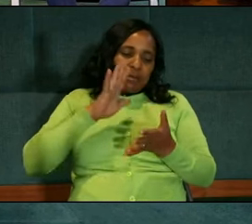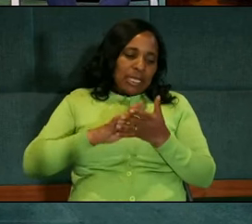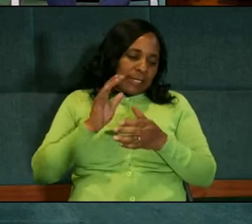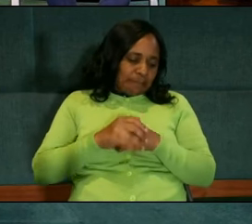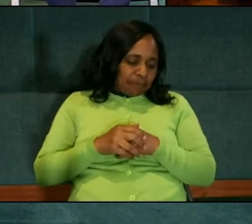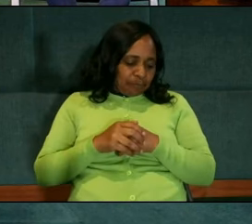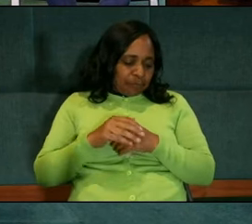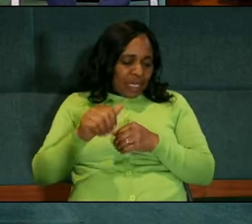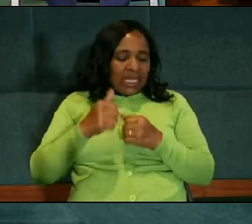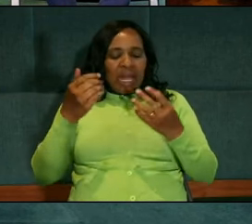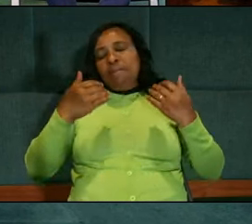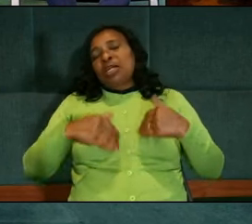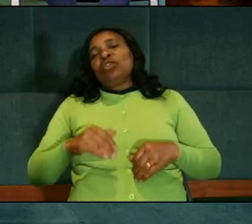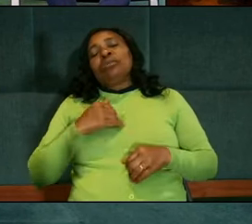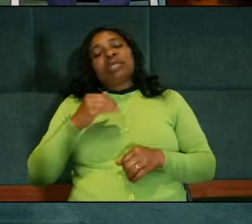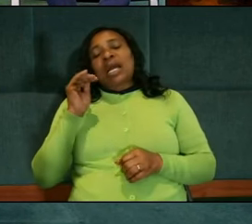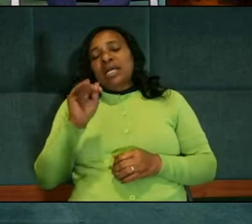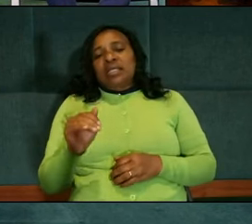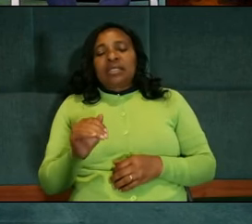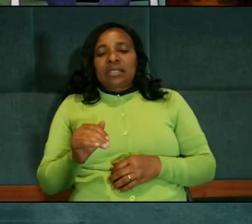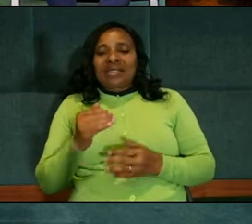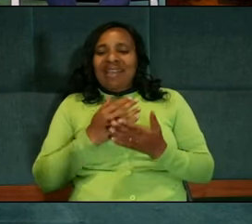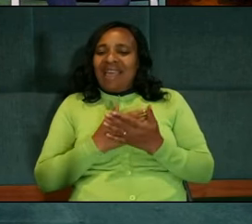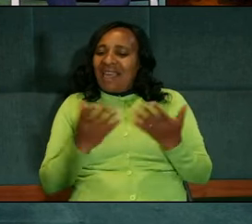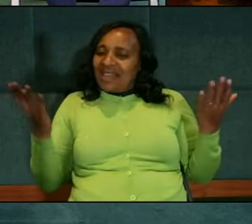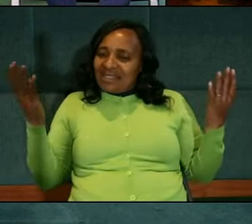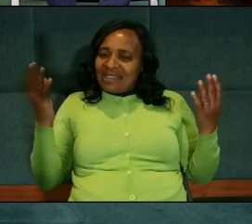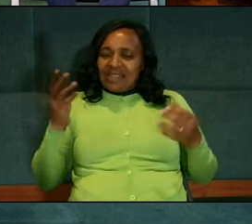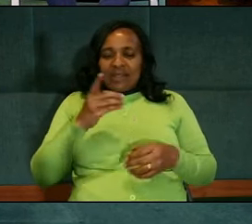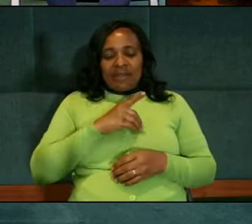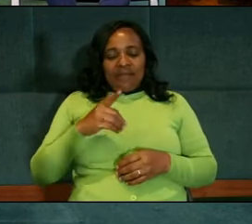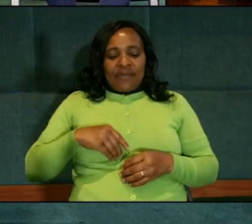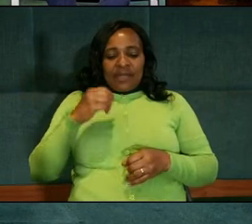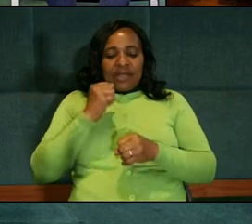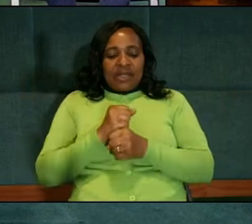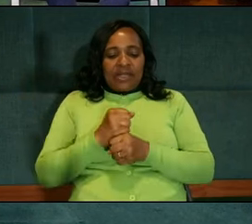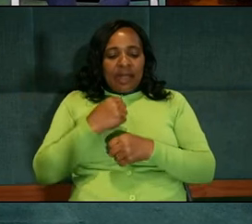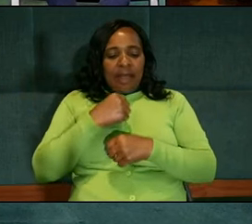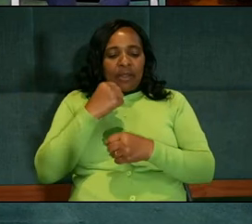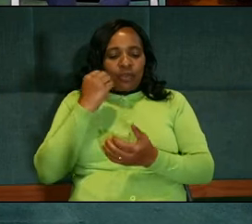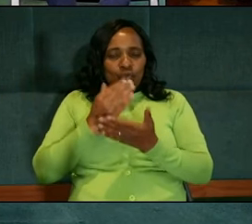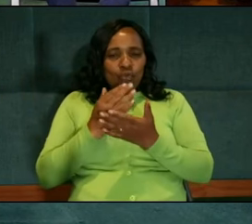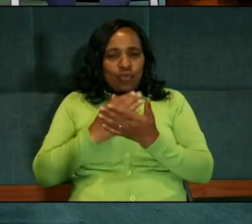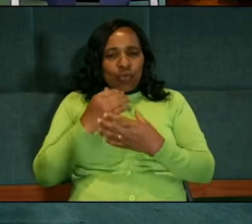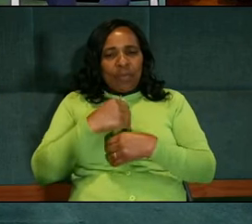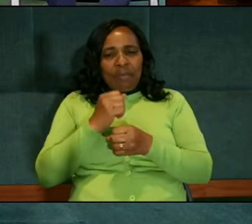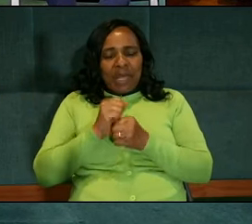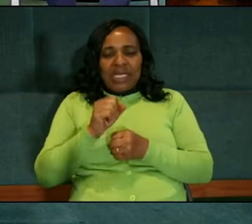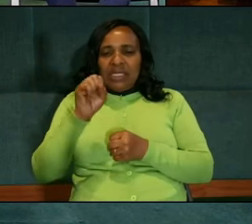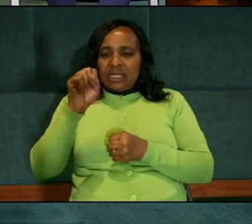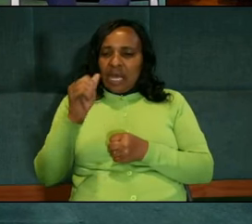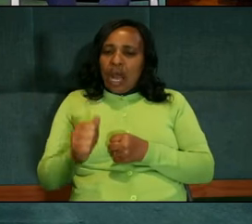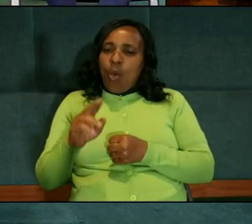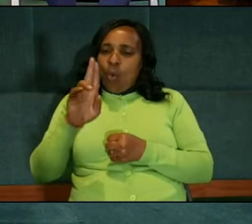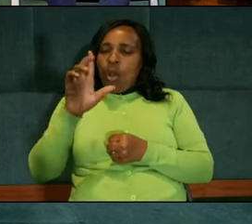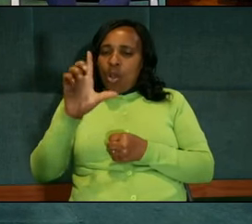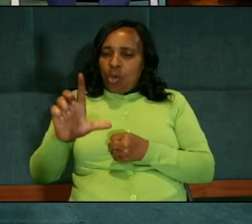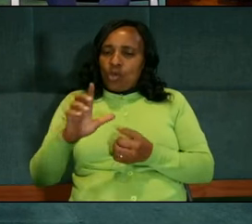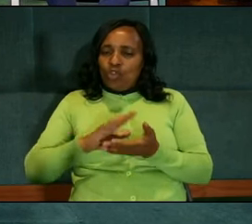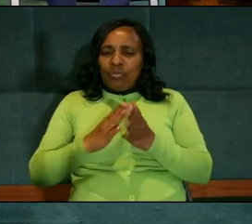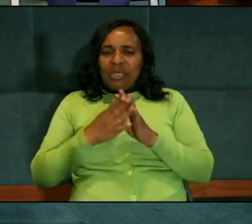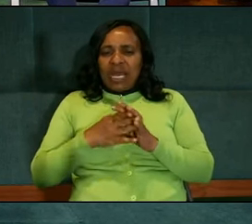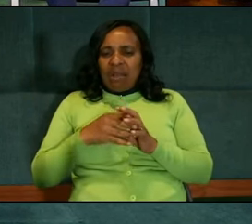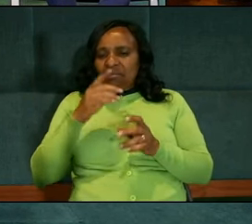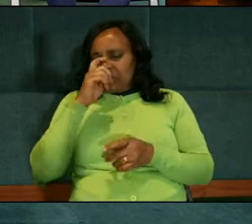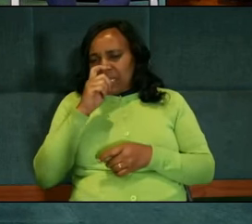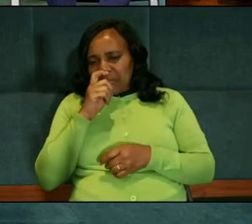So the other question I'll ask, is there anything that David did that actually made Saul to be jealous? What do you guys think?